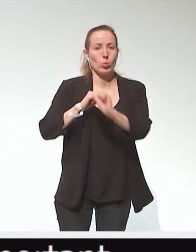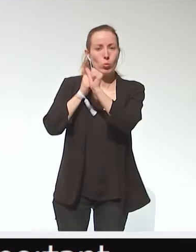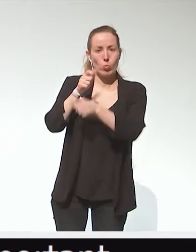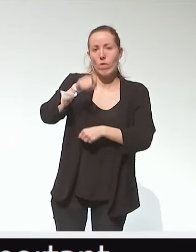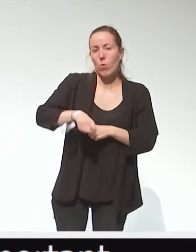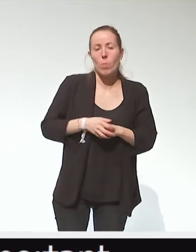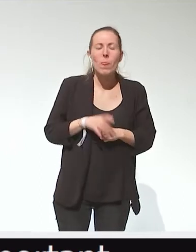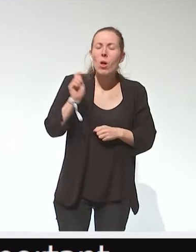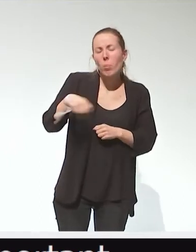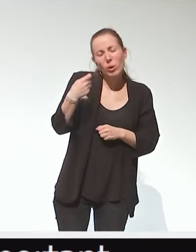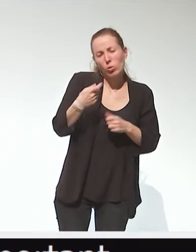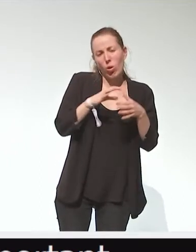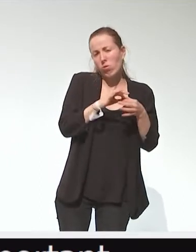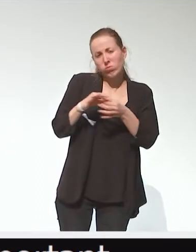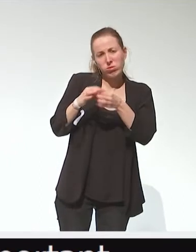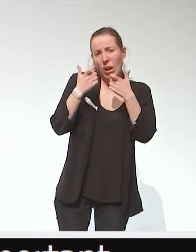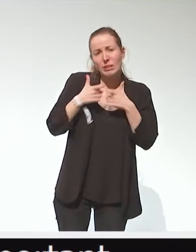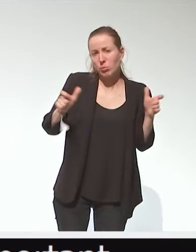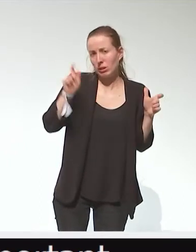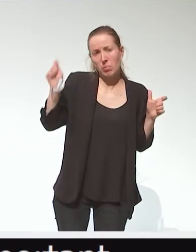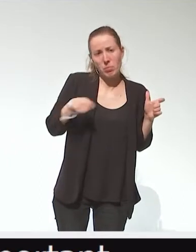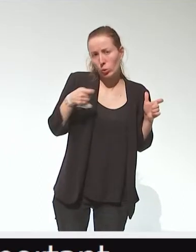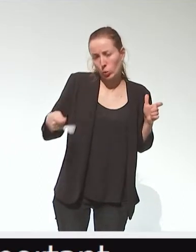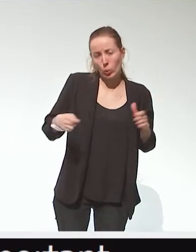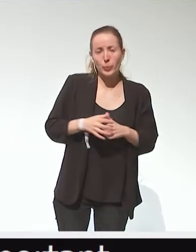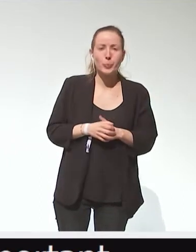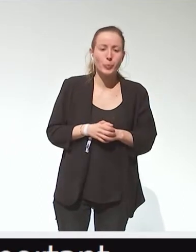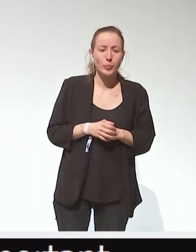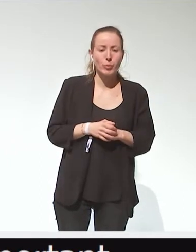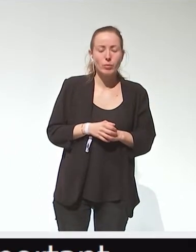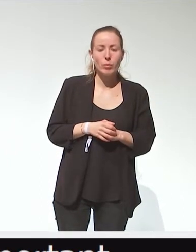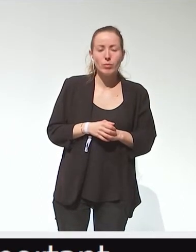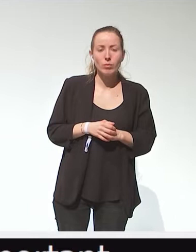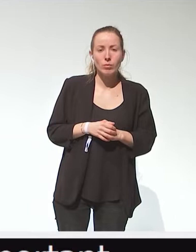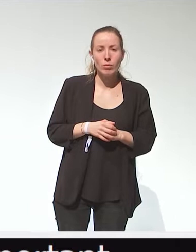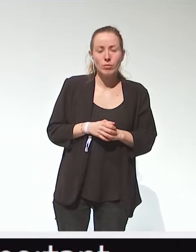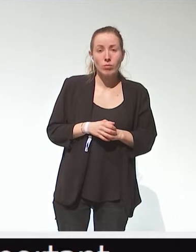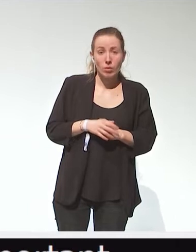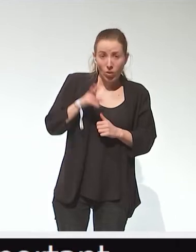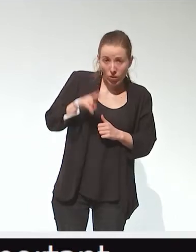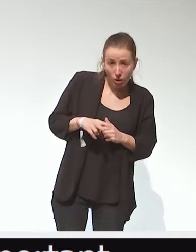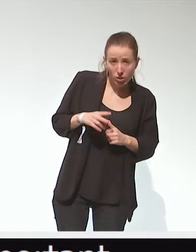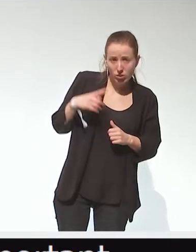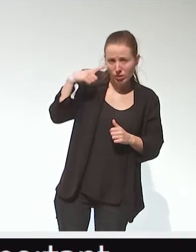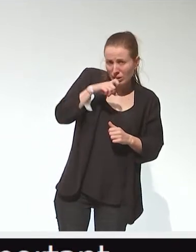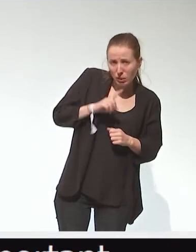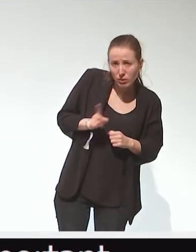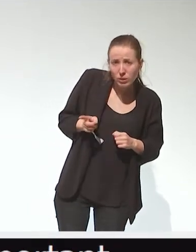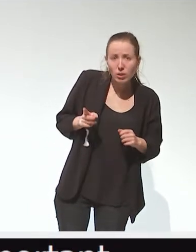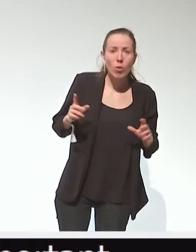but it's not that difficult. It's what can we do to make sure that a person with a disability